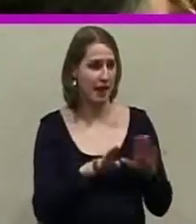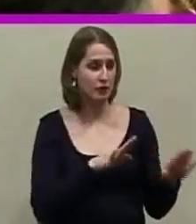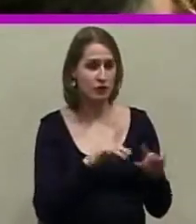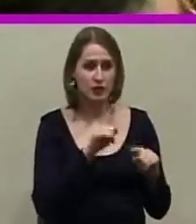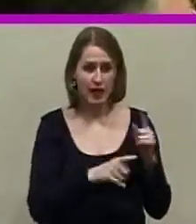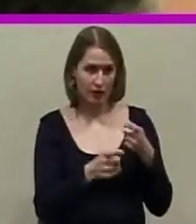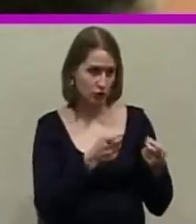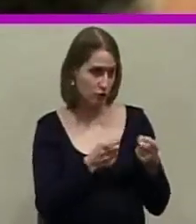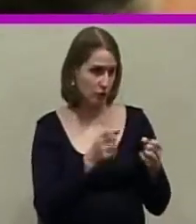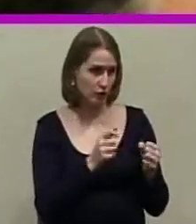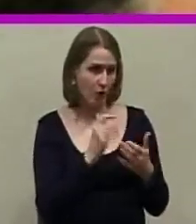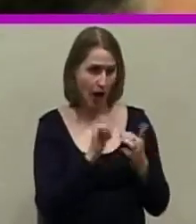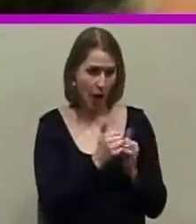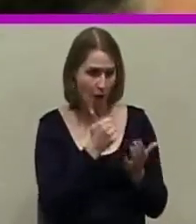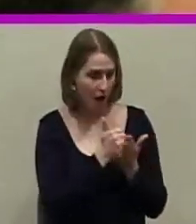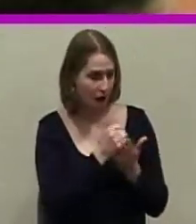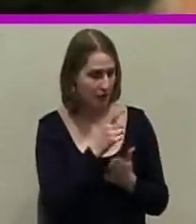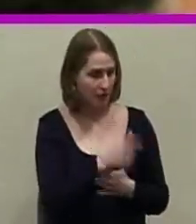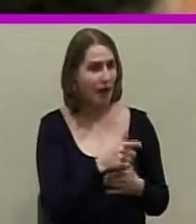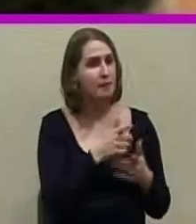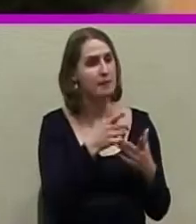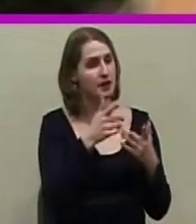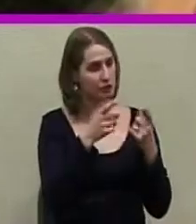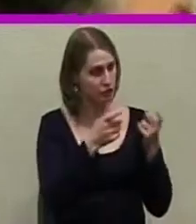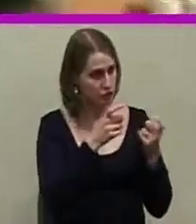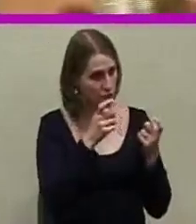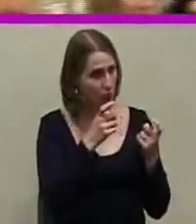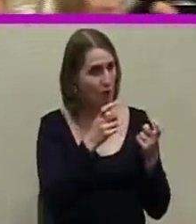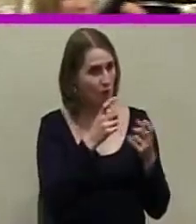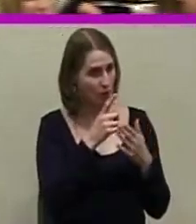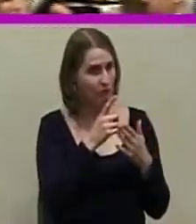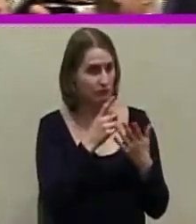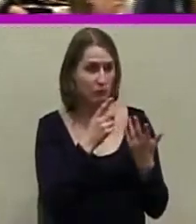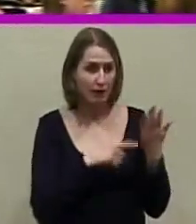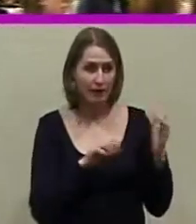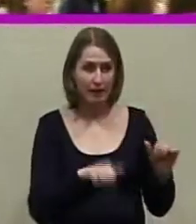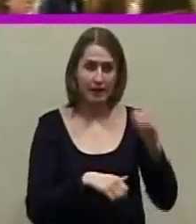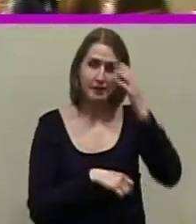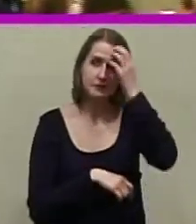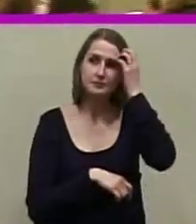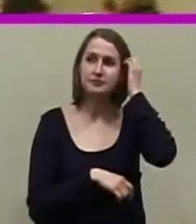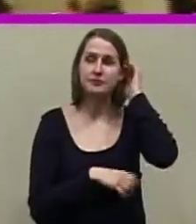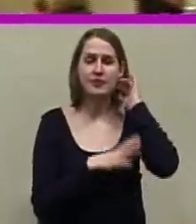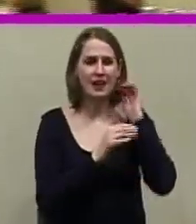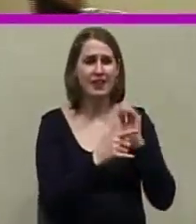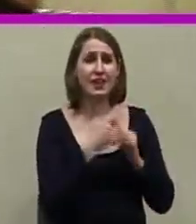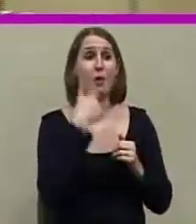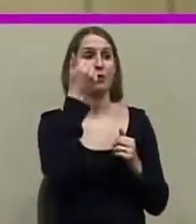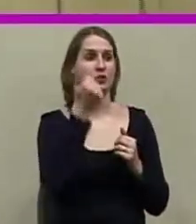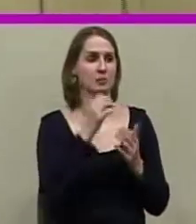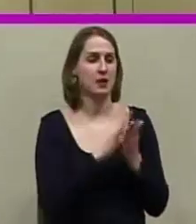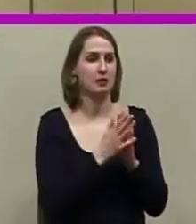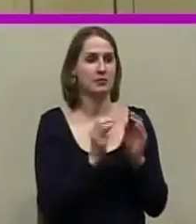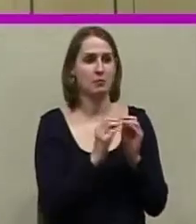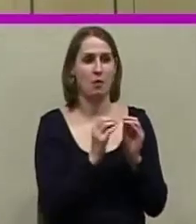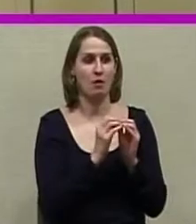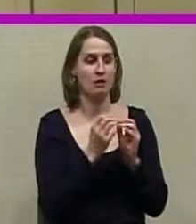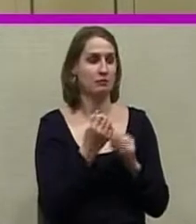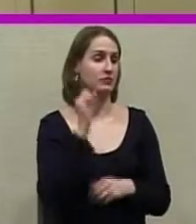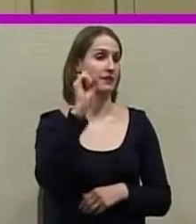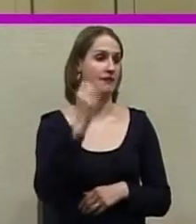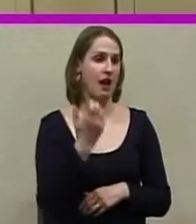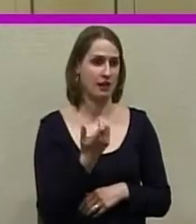what can we do to help them keep it in their control? And especially as they get older and they get that oppositional defiant piece, it becomes very easy for teachers to